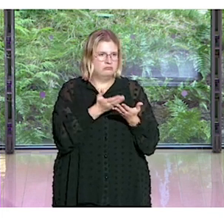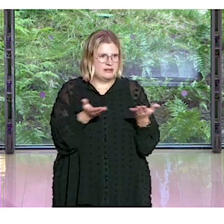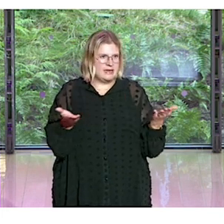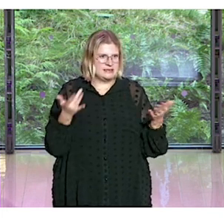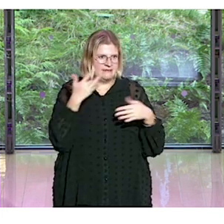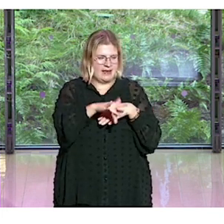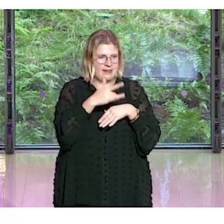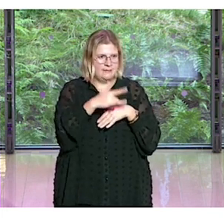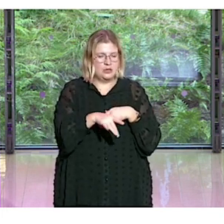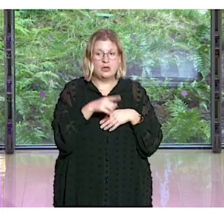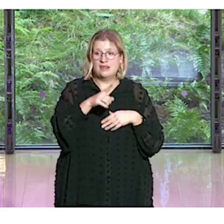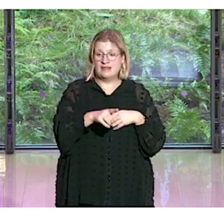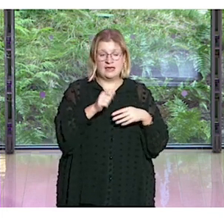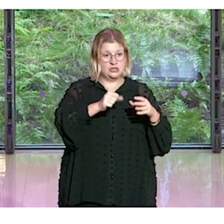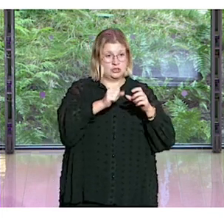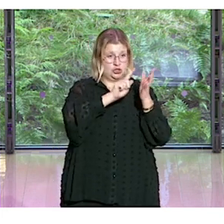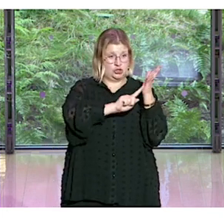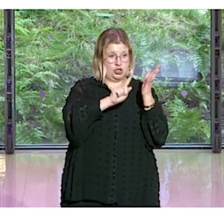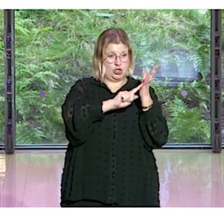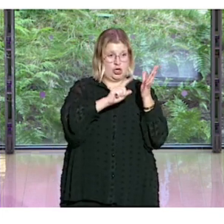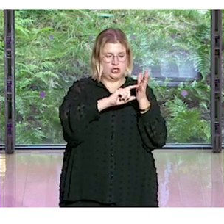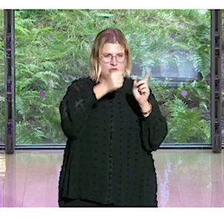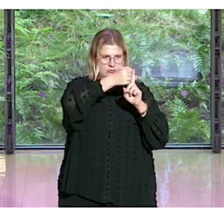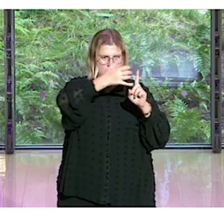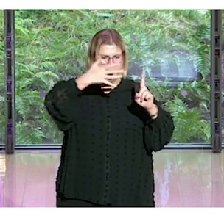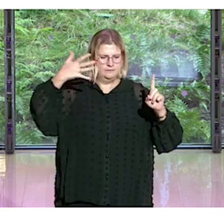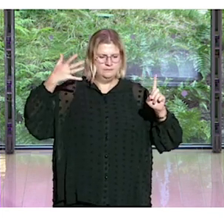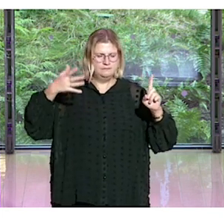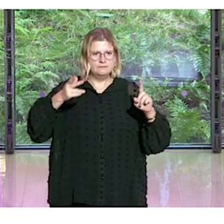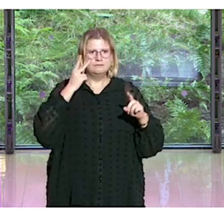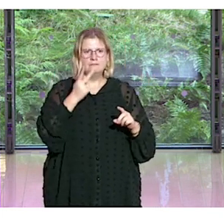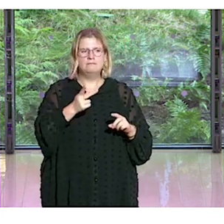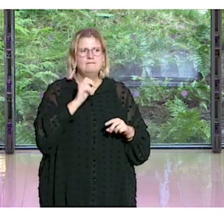built out this course search functionality so they can see not just what